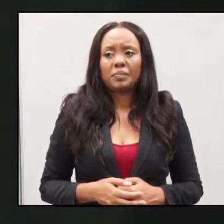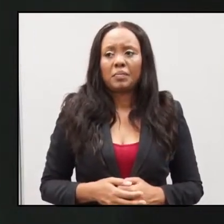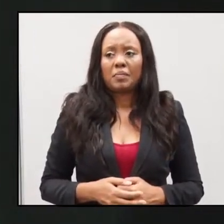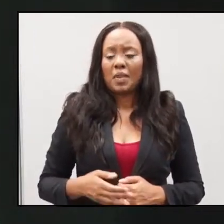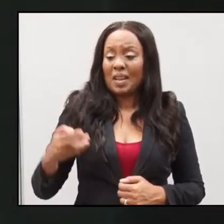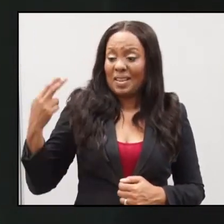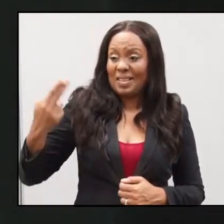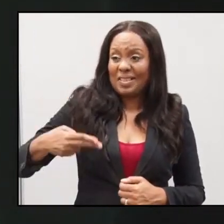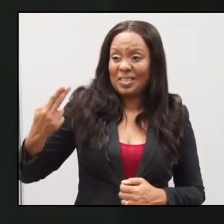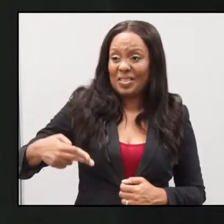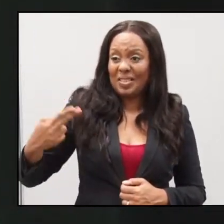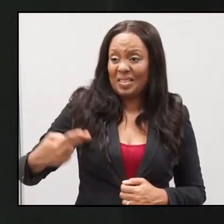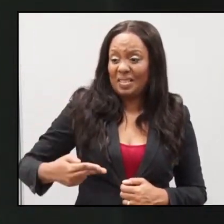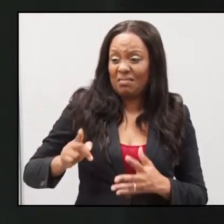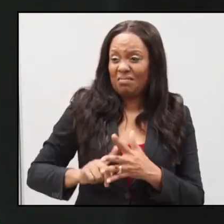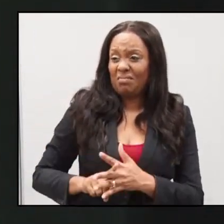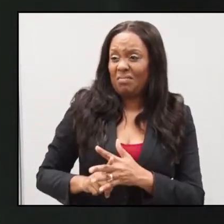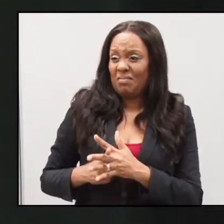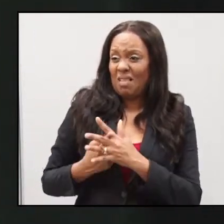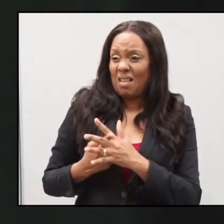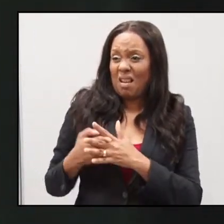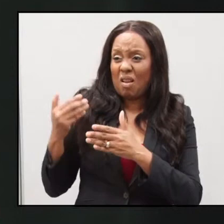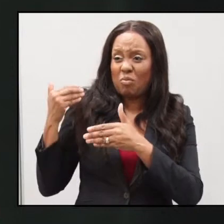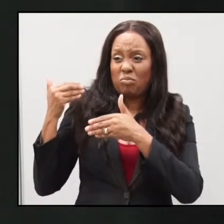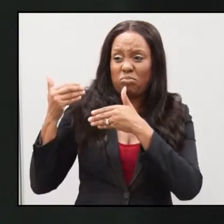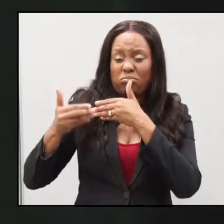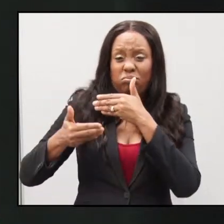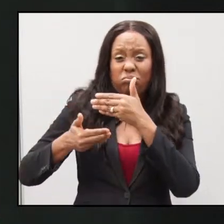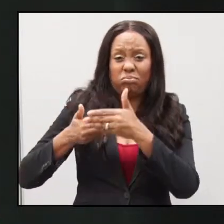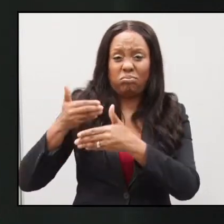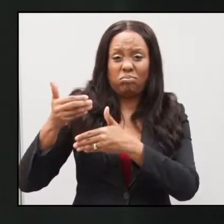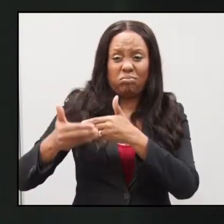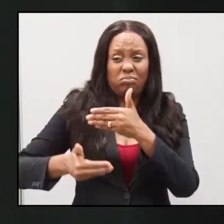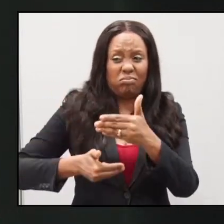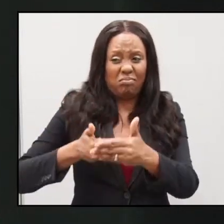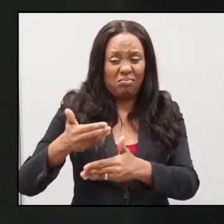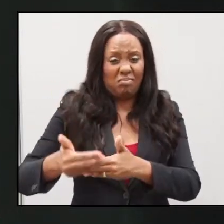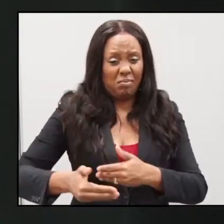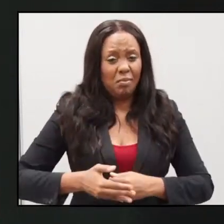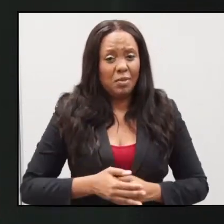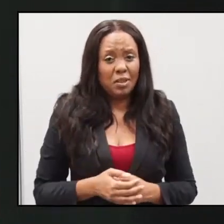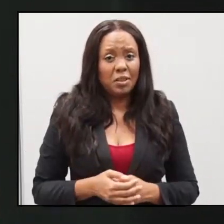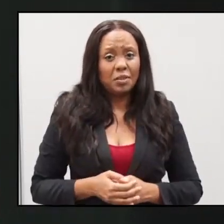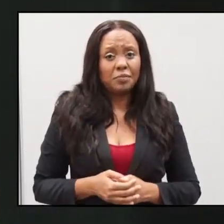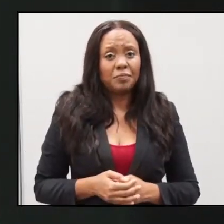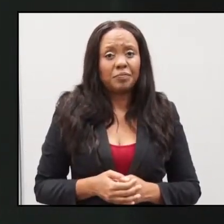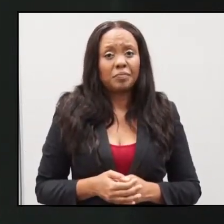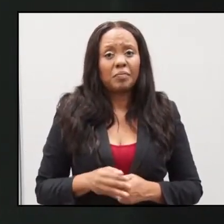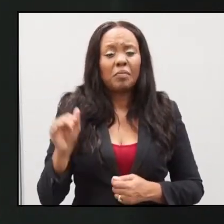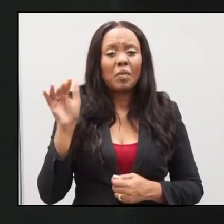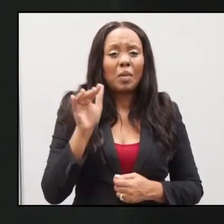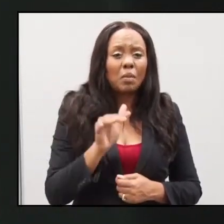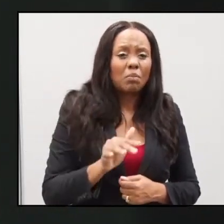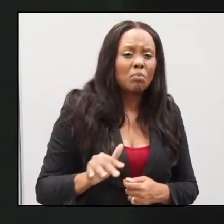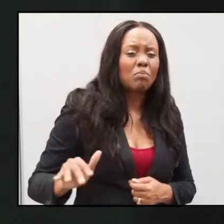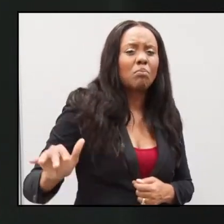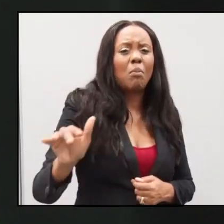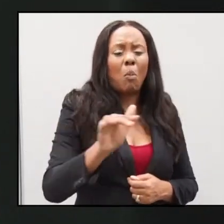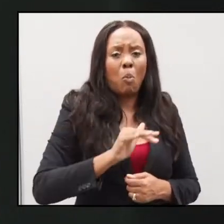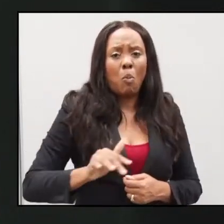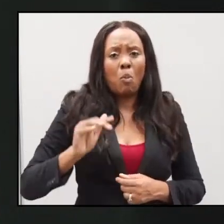of humankind, through the cradle of humanity in the Rift Valley, right across the great civilizations